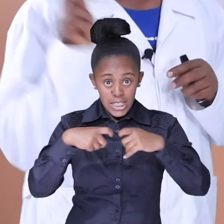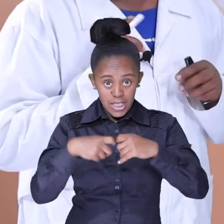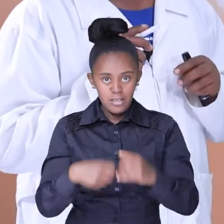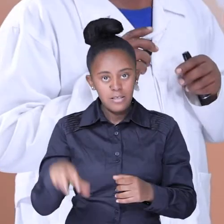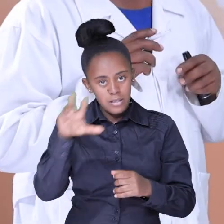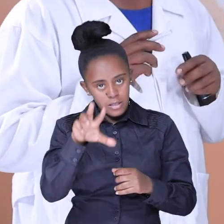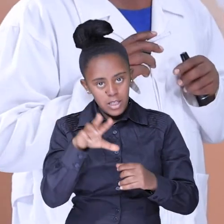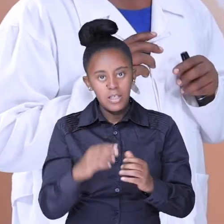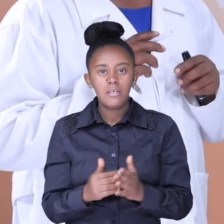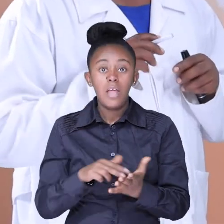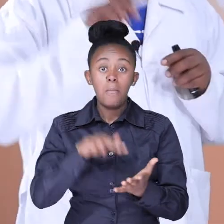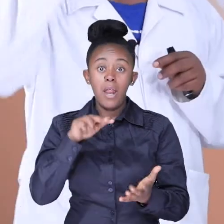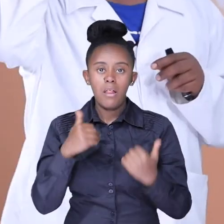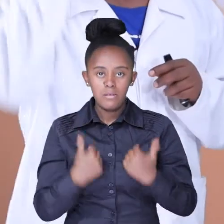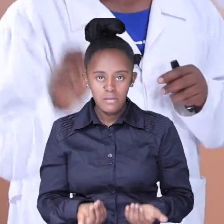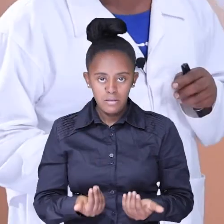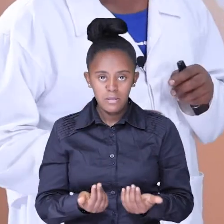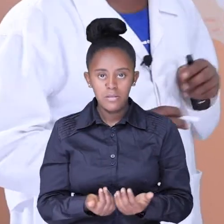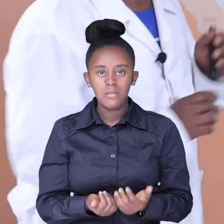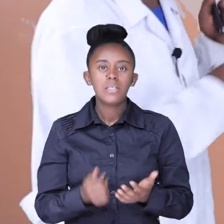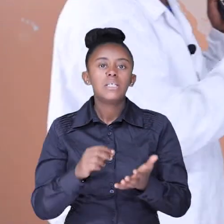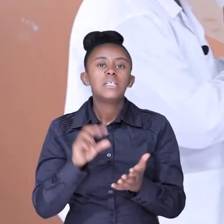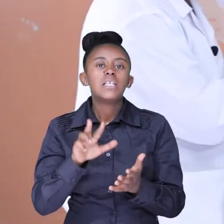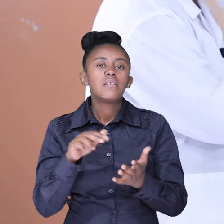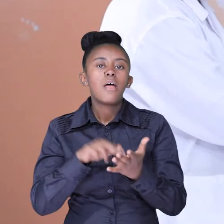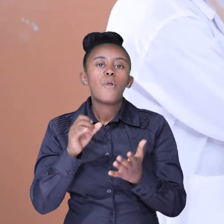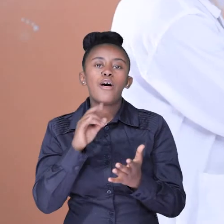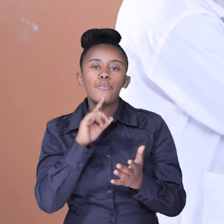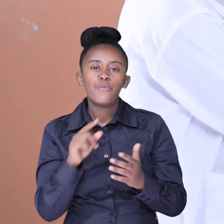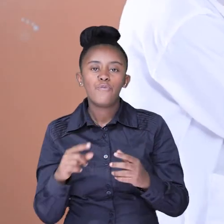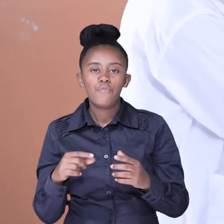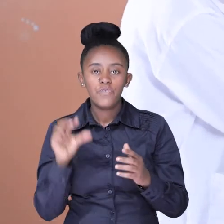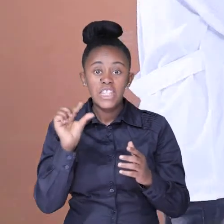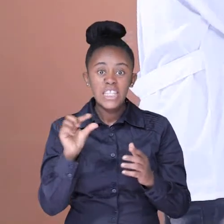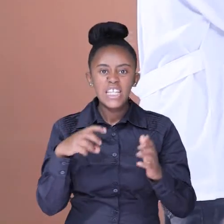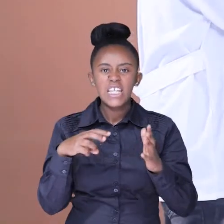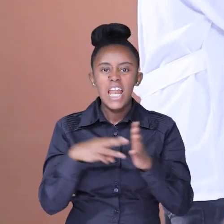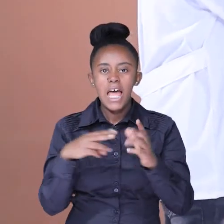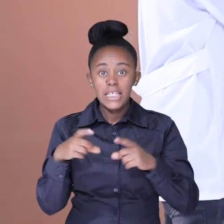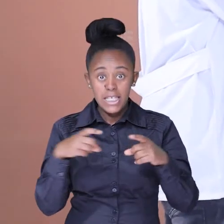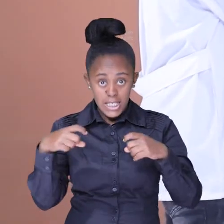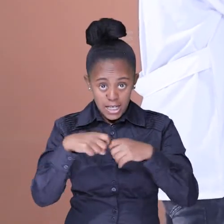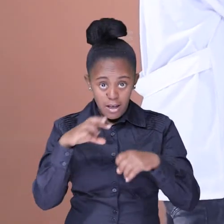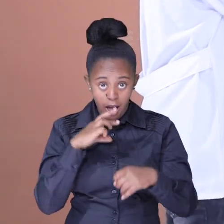3 terminals. The 3 terminals of transistors are common base,